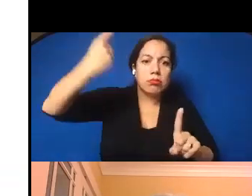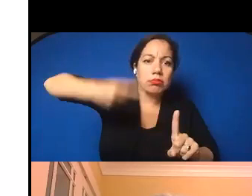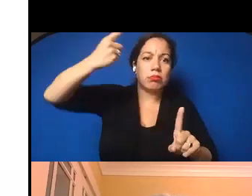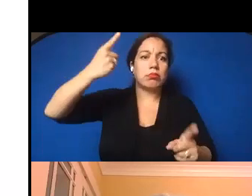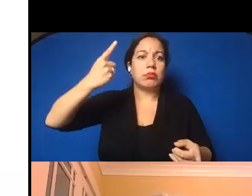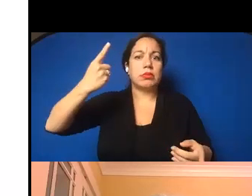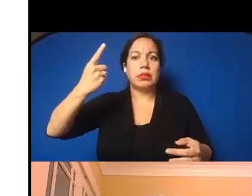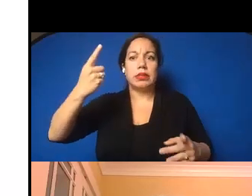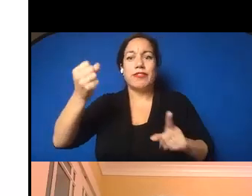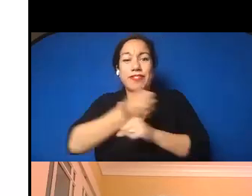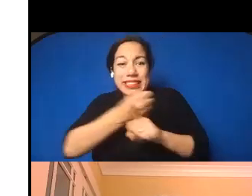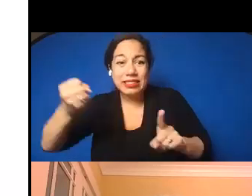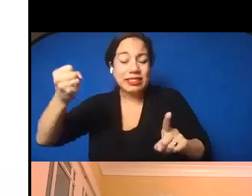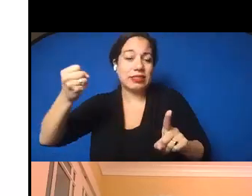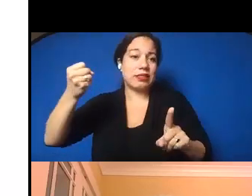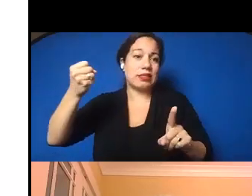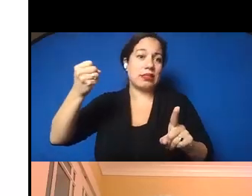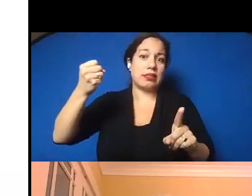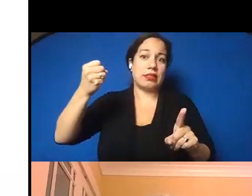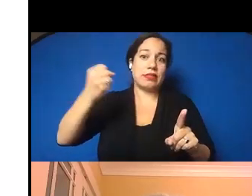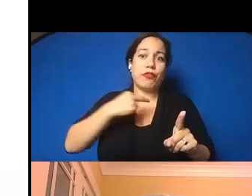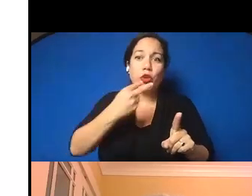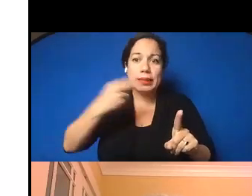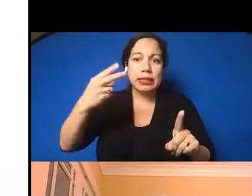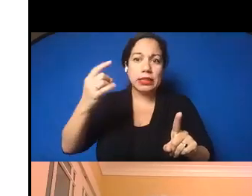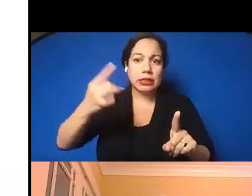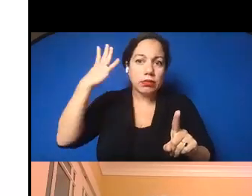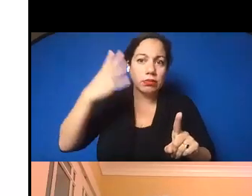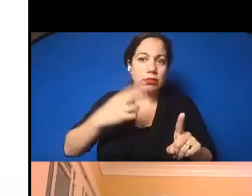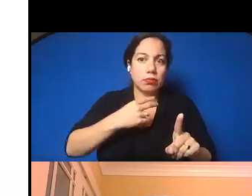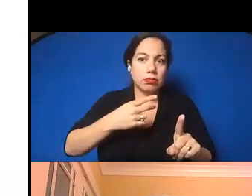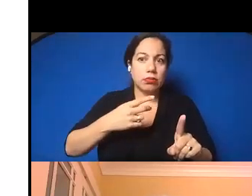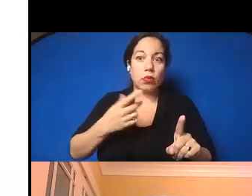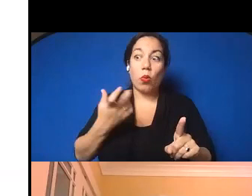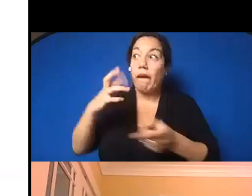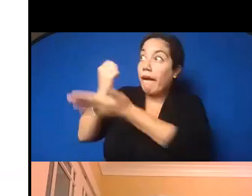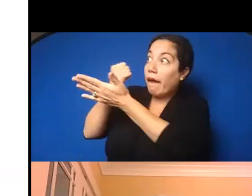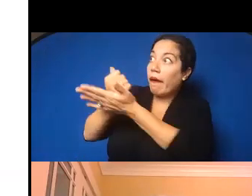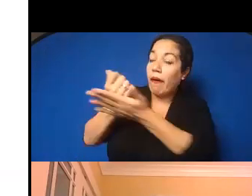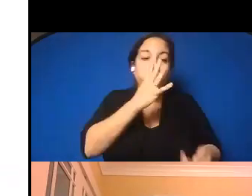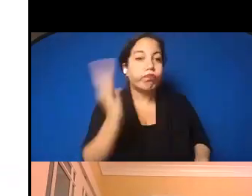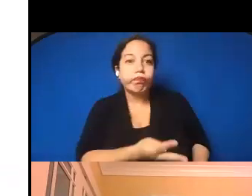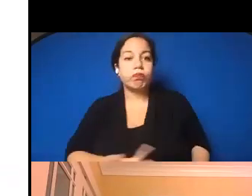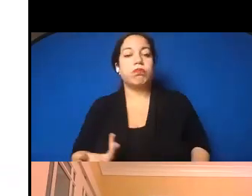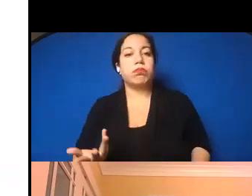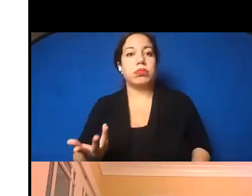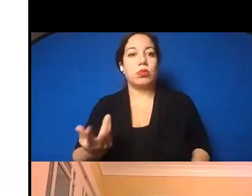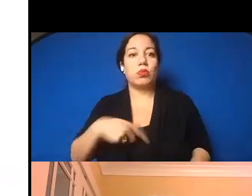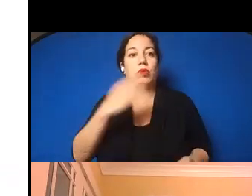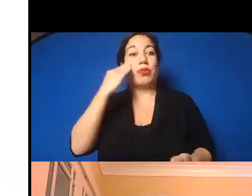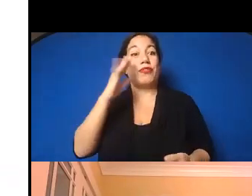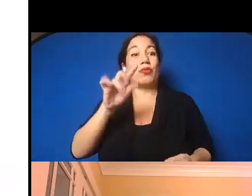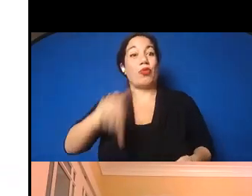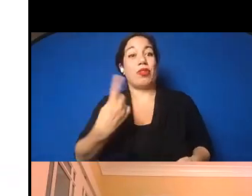being physically abused, your request for help being ignored. We know that when you look at just Black and Brown